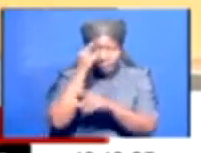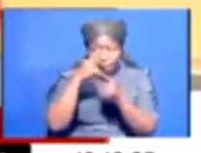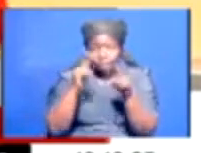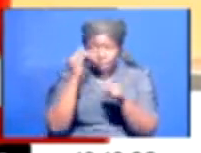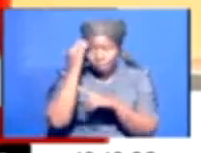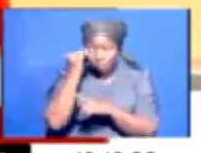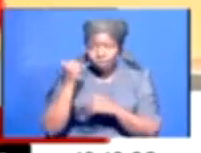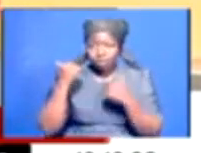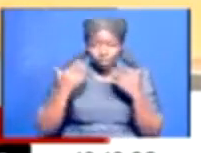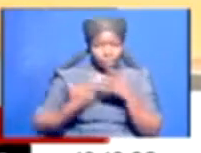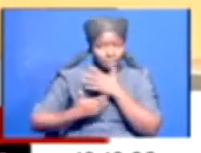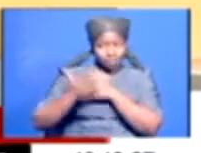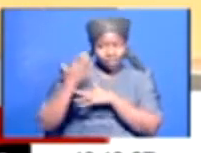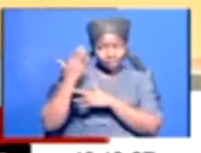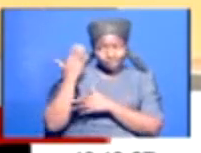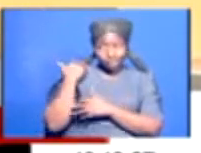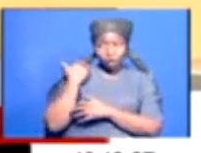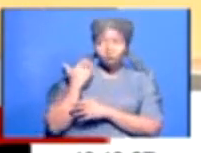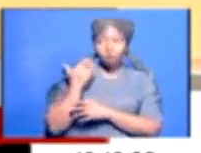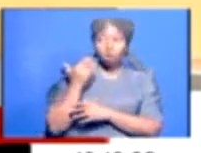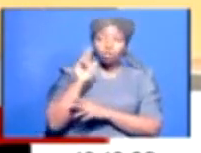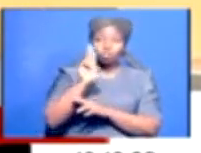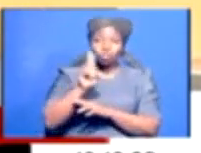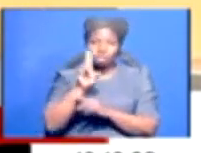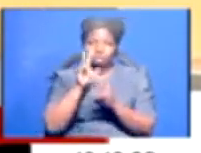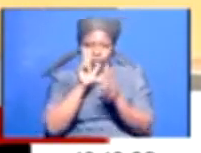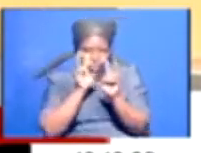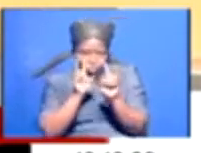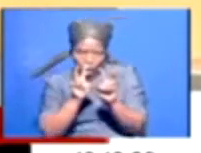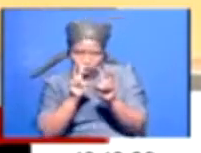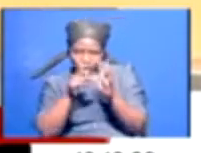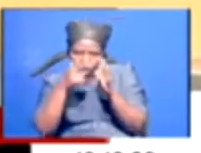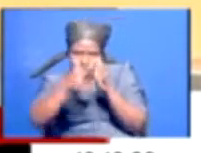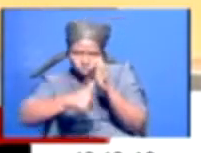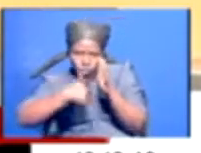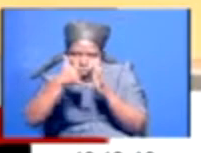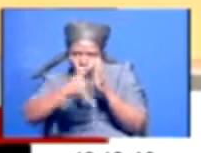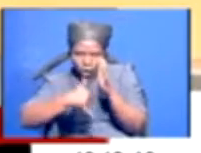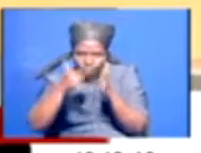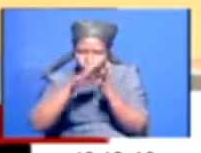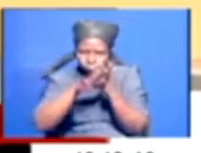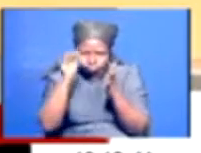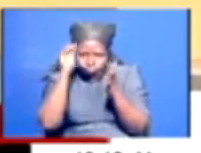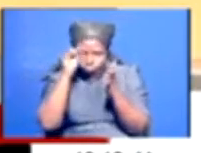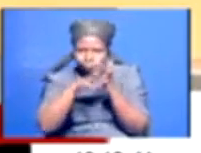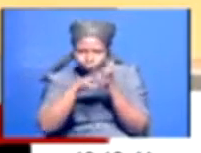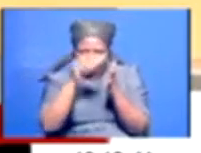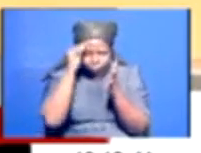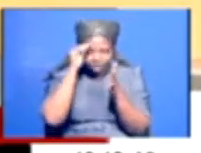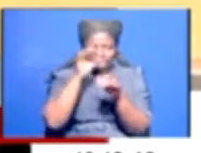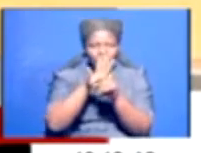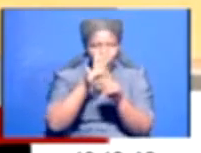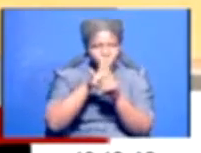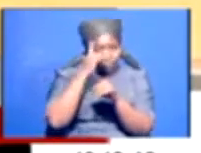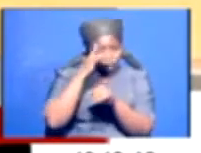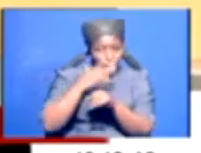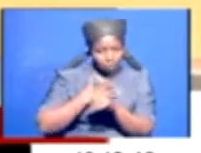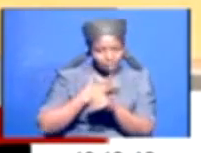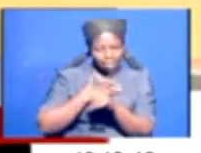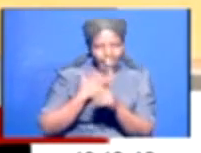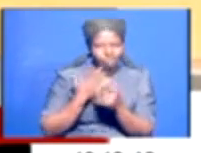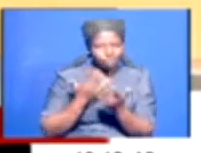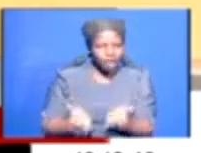to read them in YouTube where mm-hmm. there were places to learn a lot so that I catch up quick. Mm-hmm.